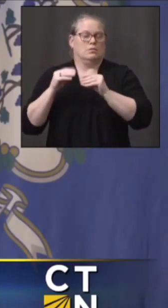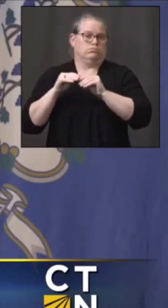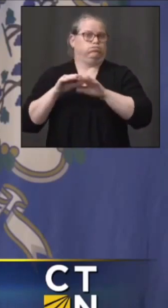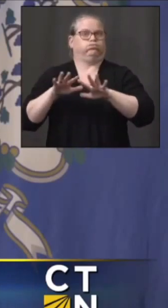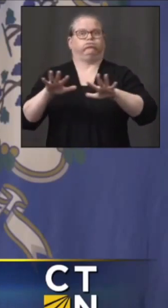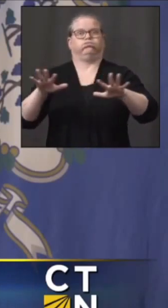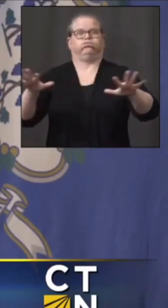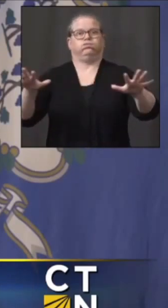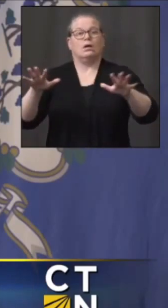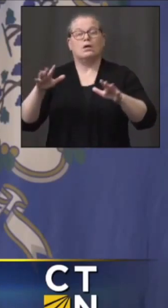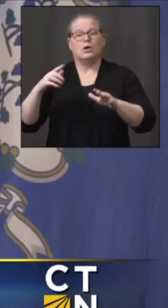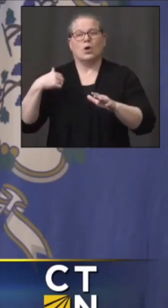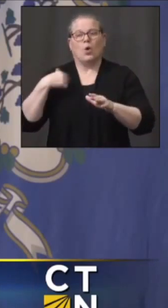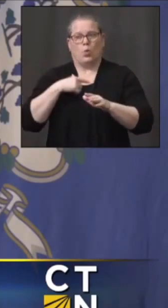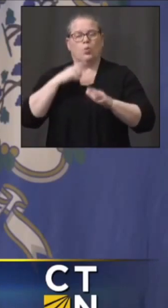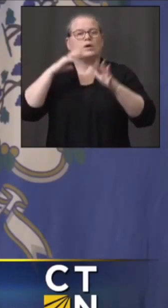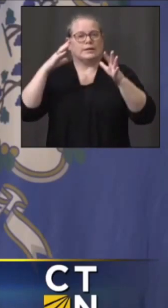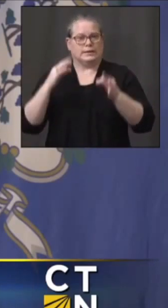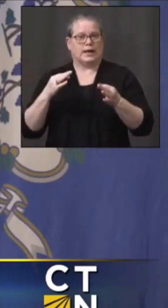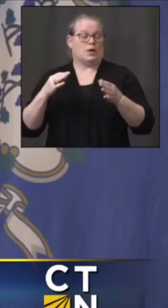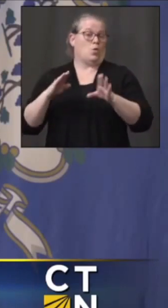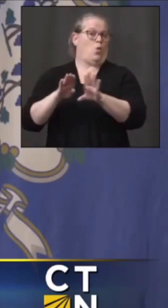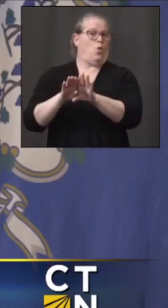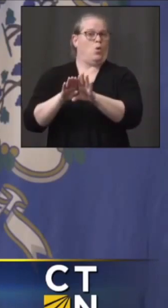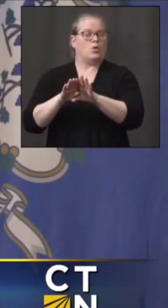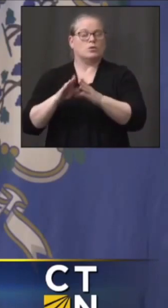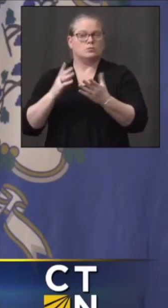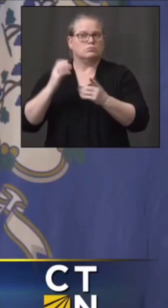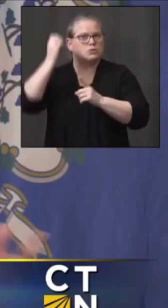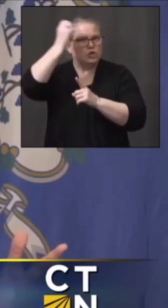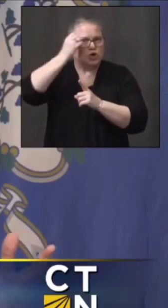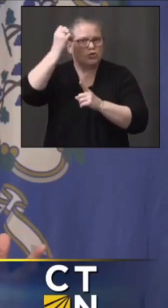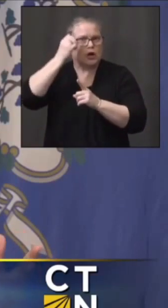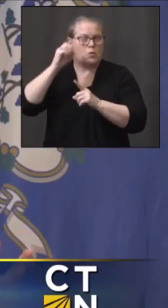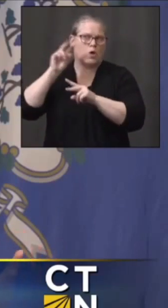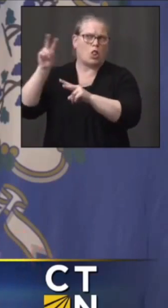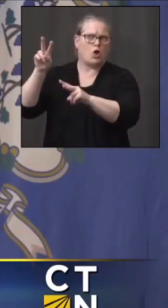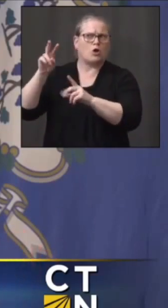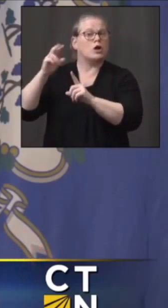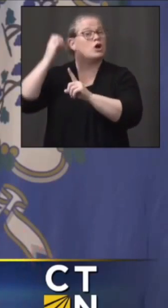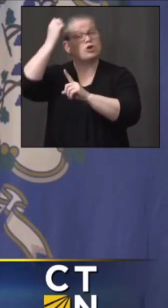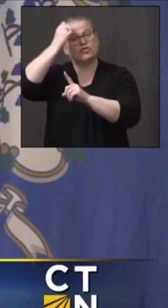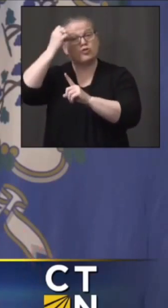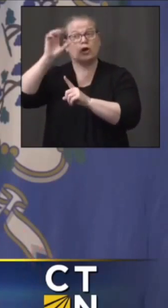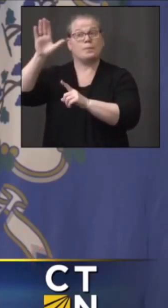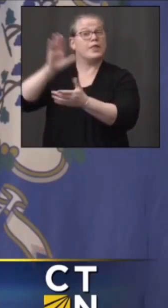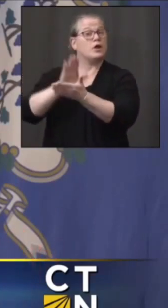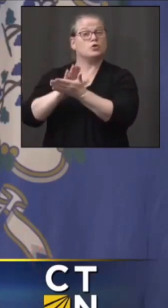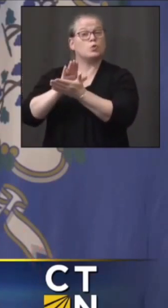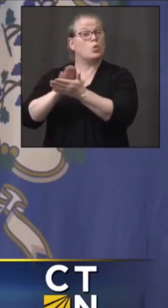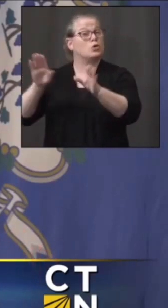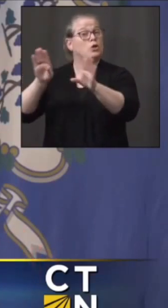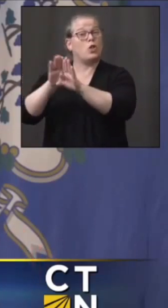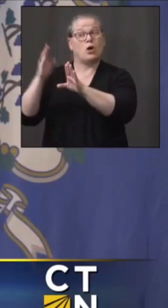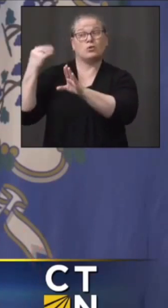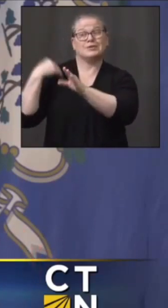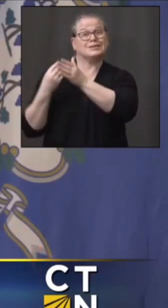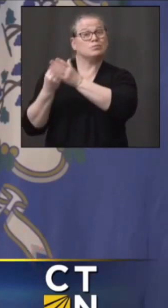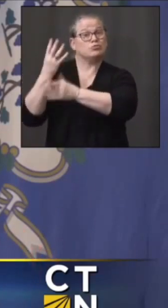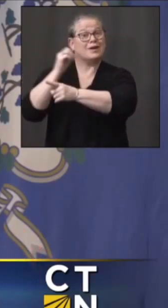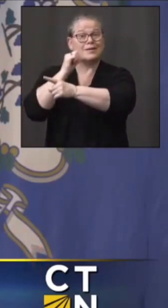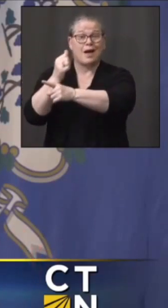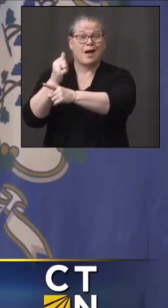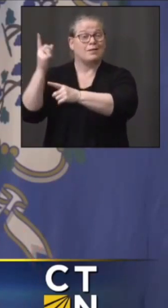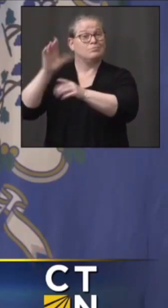had to do to shut the door. I think we looked at Europe and other places where they didn't shut down schools. They kept their schools open, and they kept